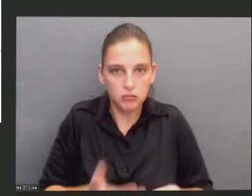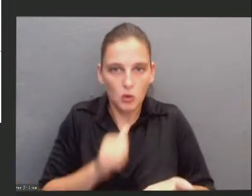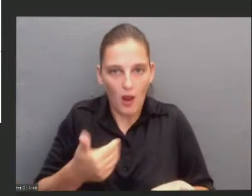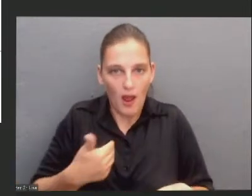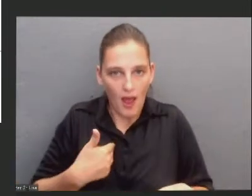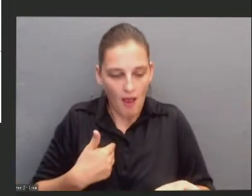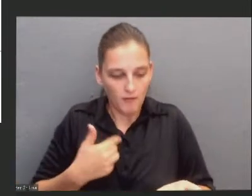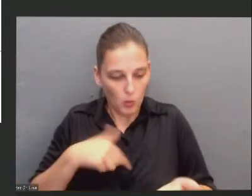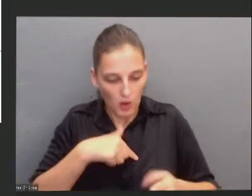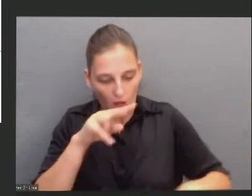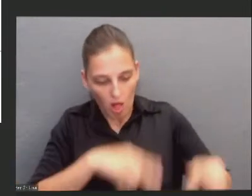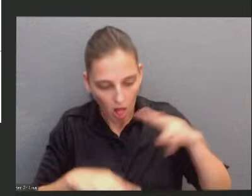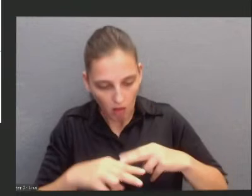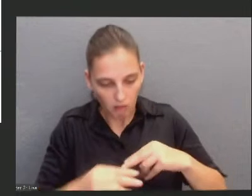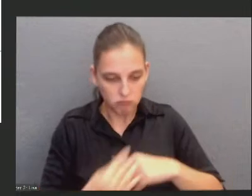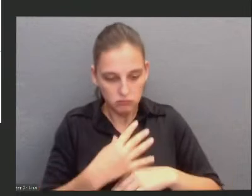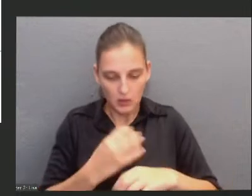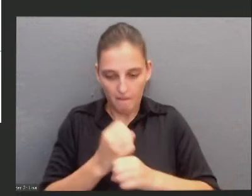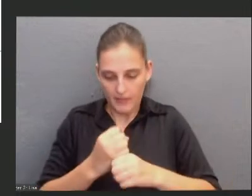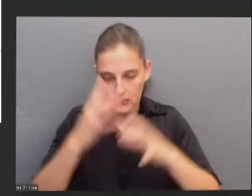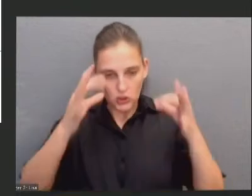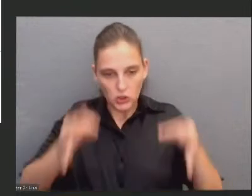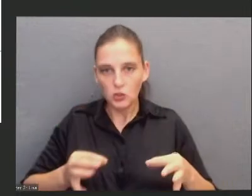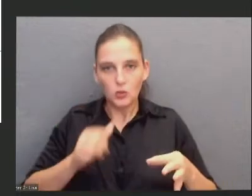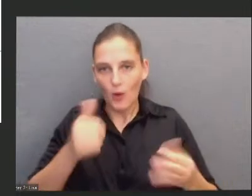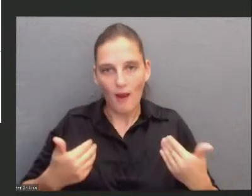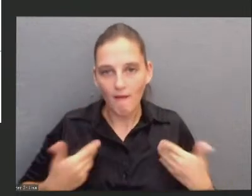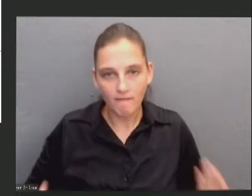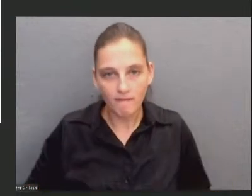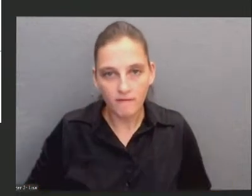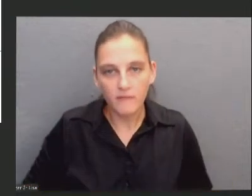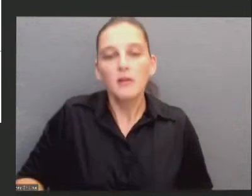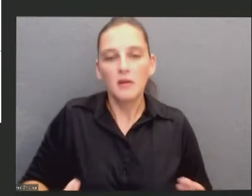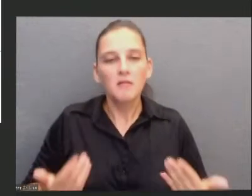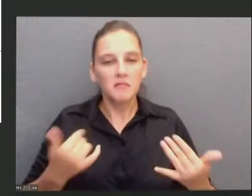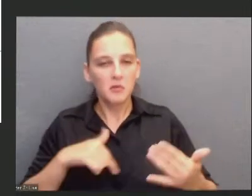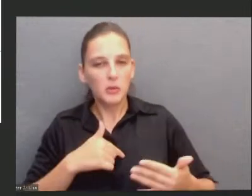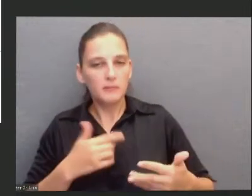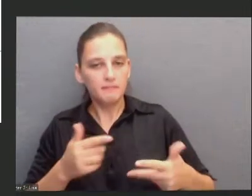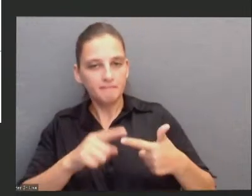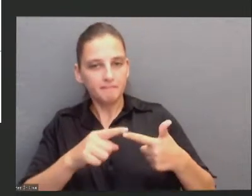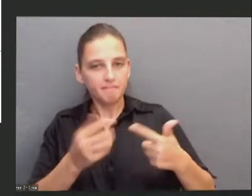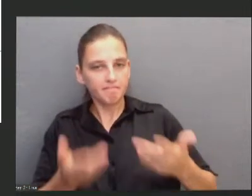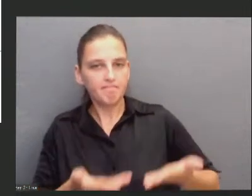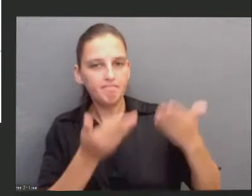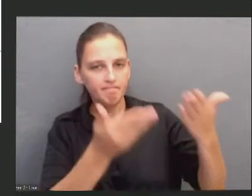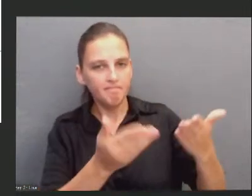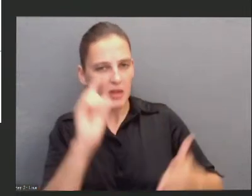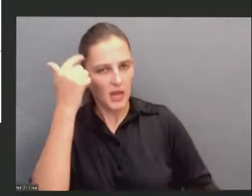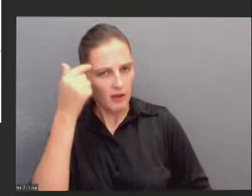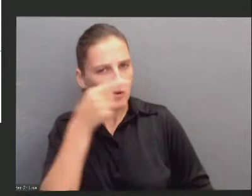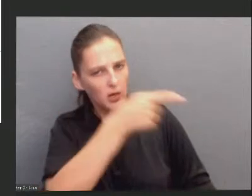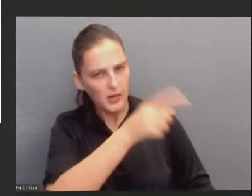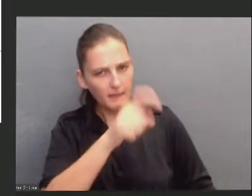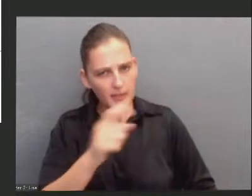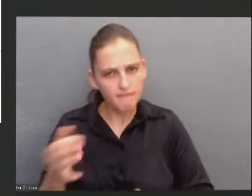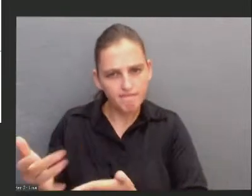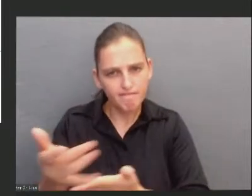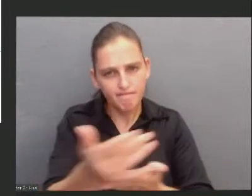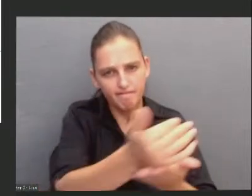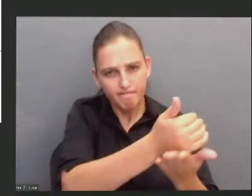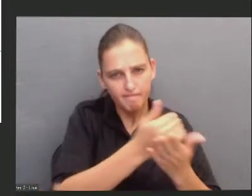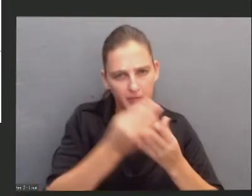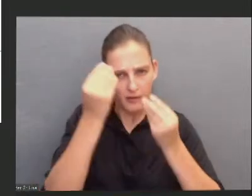that advance equity. So we're recommending that the government needs to collect, analyze, and share data in a